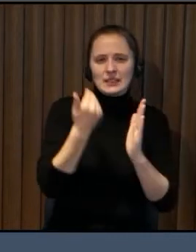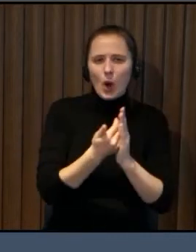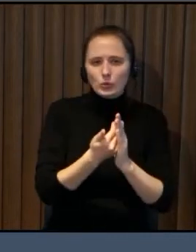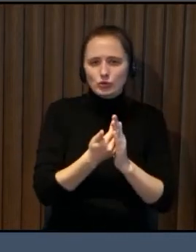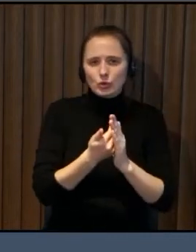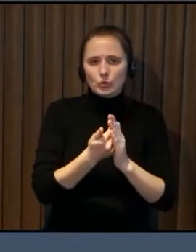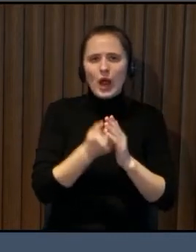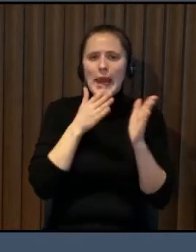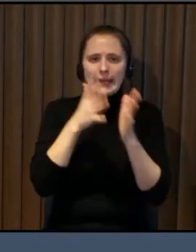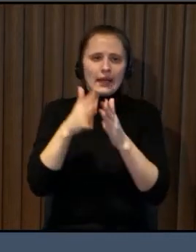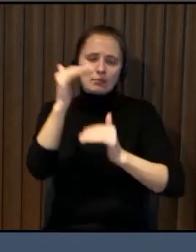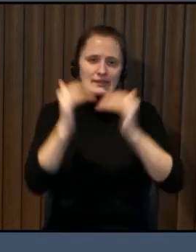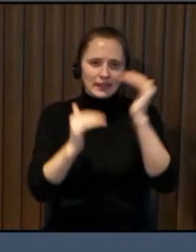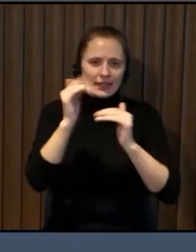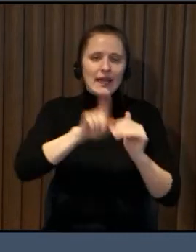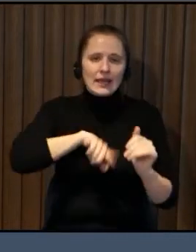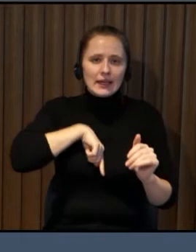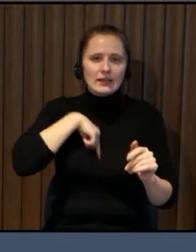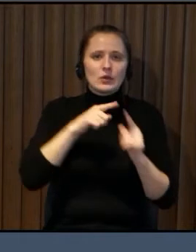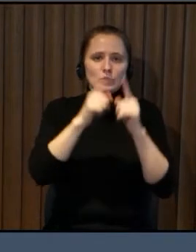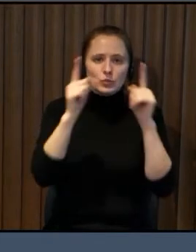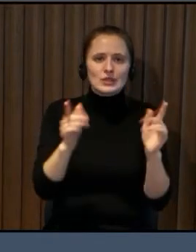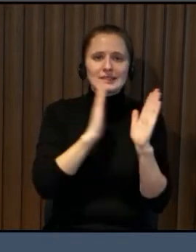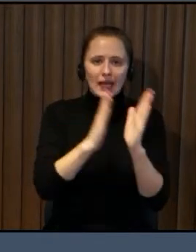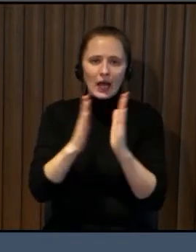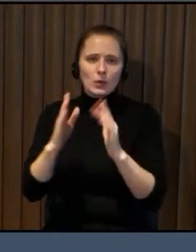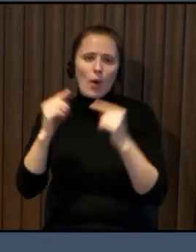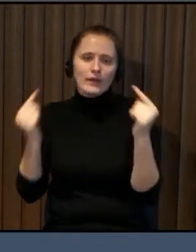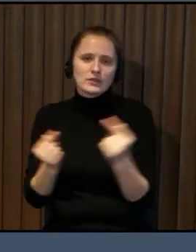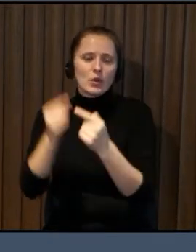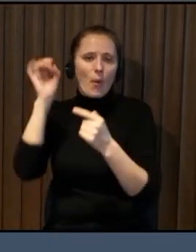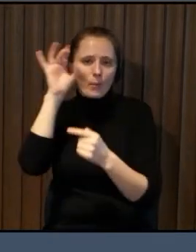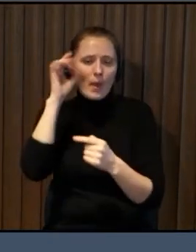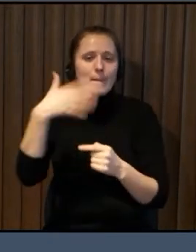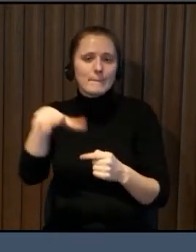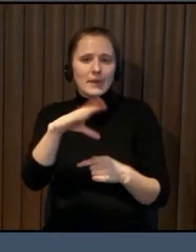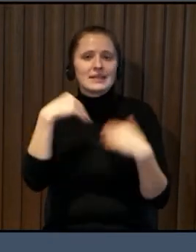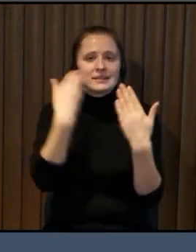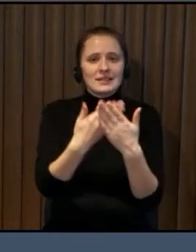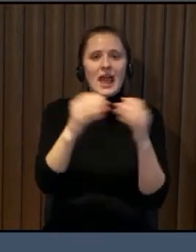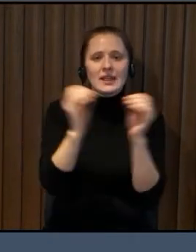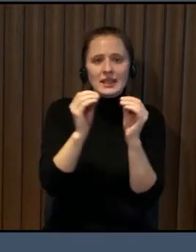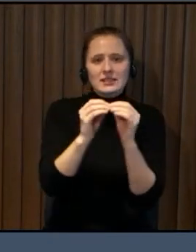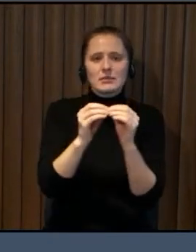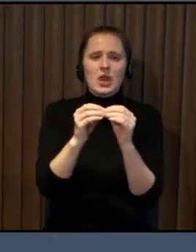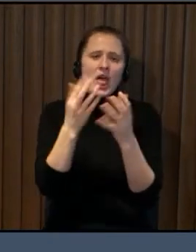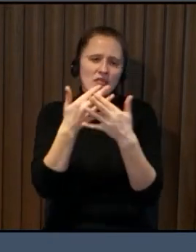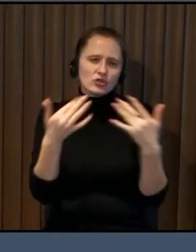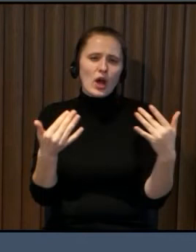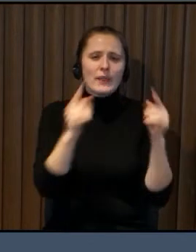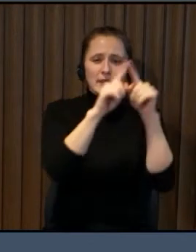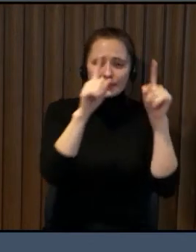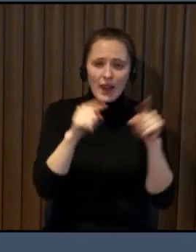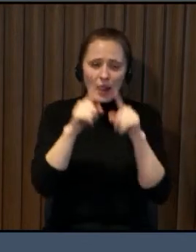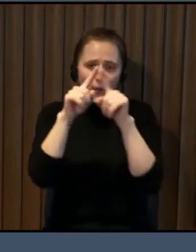popularity. So for a longer term, and search and look for 10